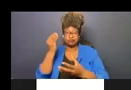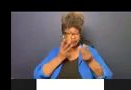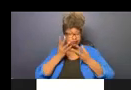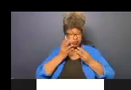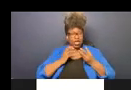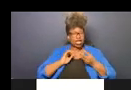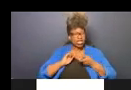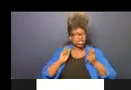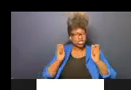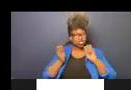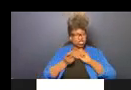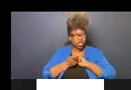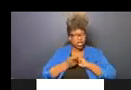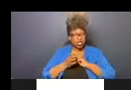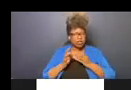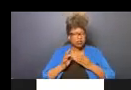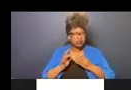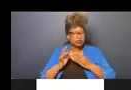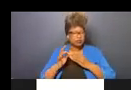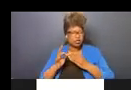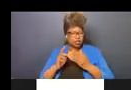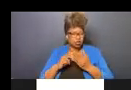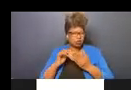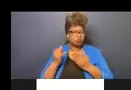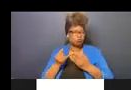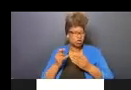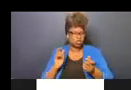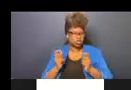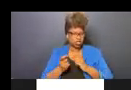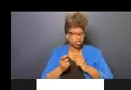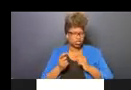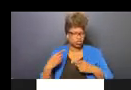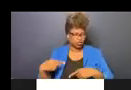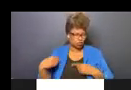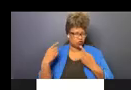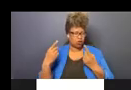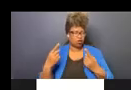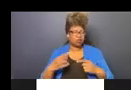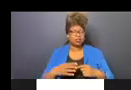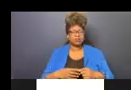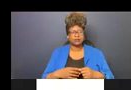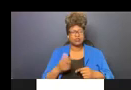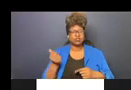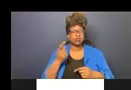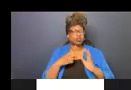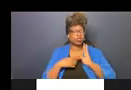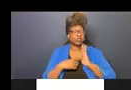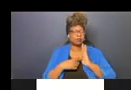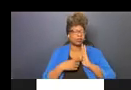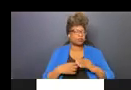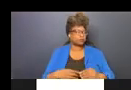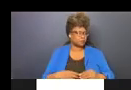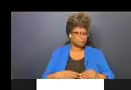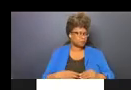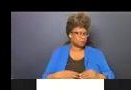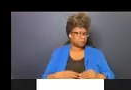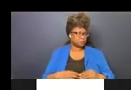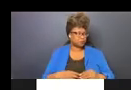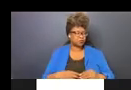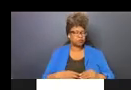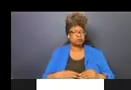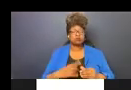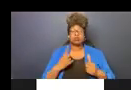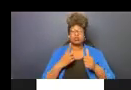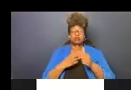driven project changes so far. These are just a few examples. So in our